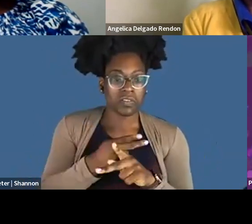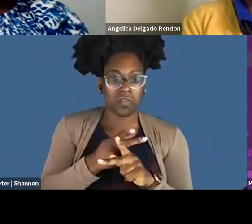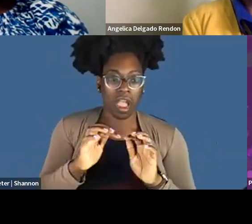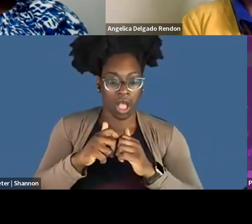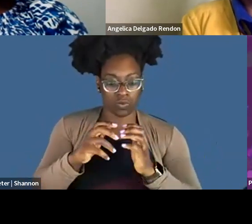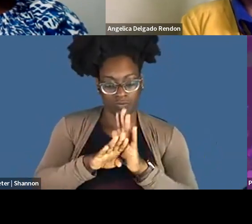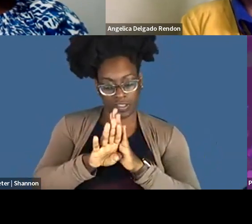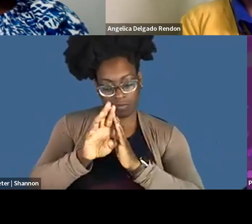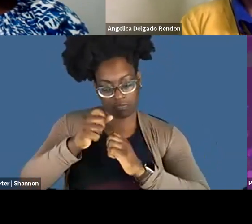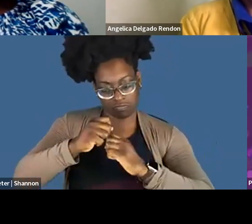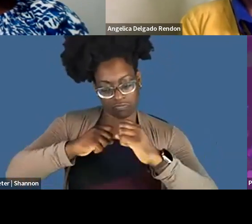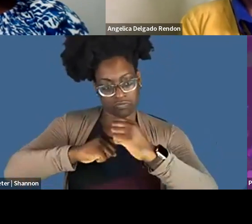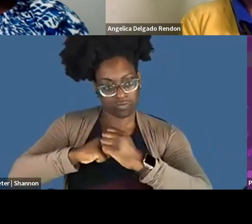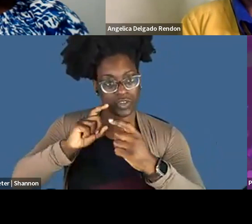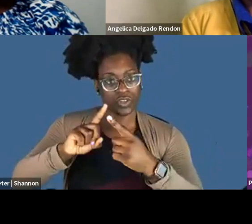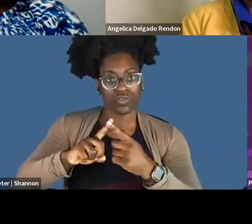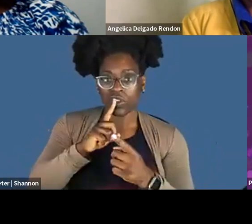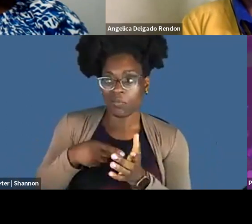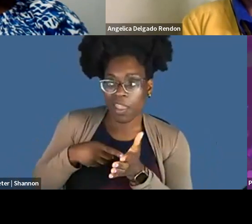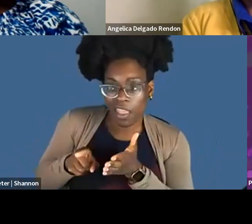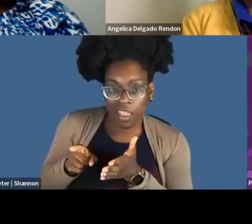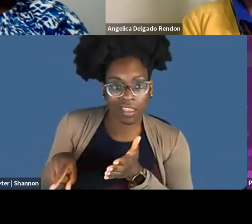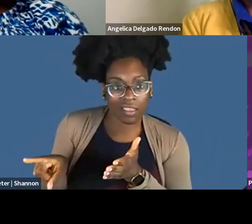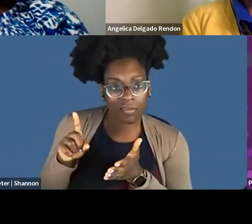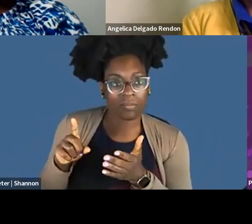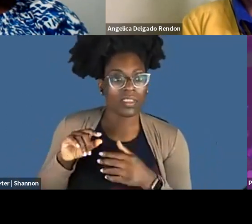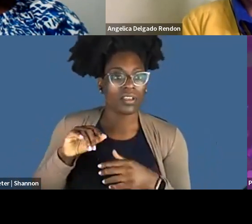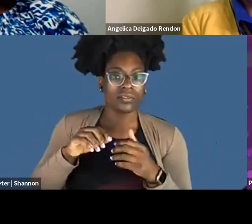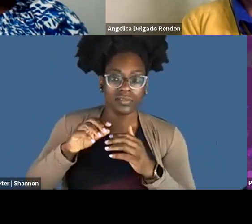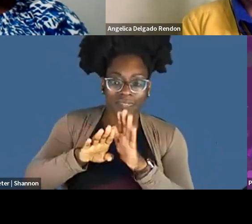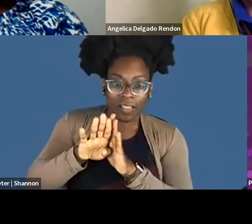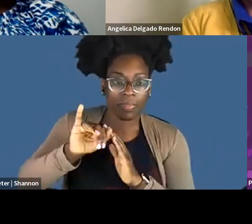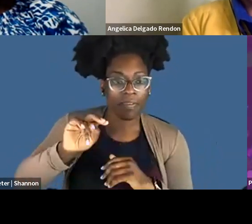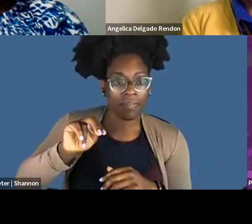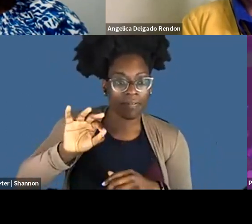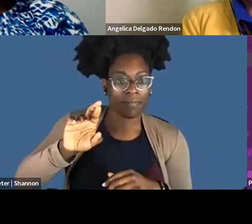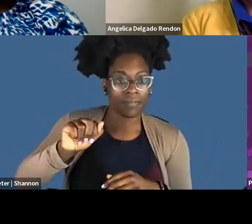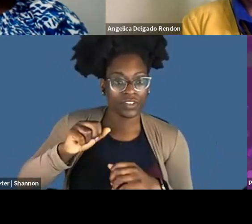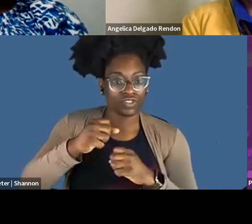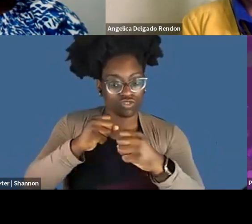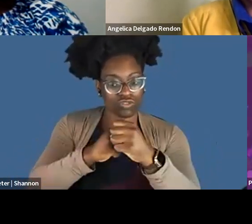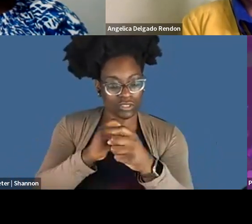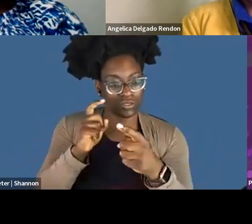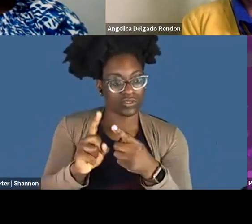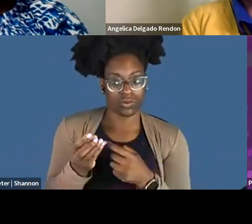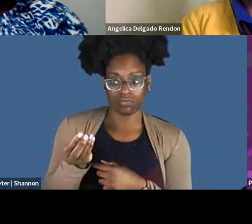community-based organization or a nonprofit to have funds and support to support all of